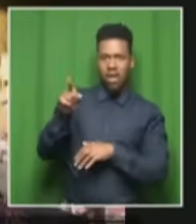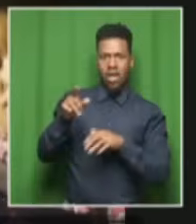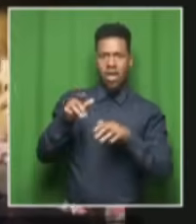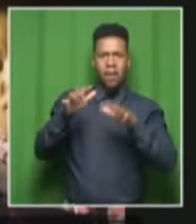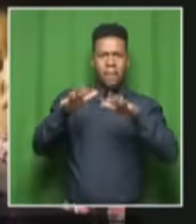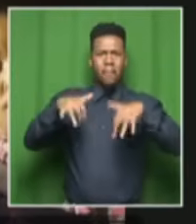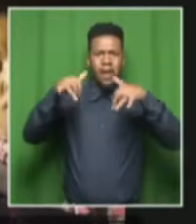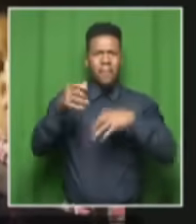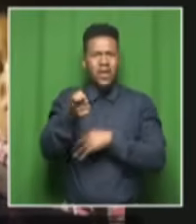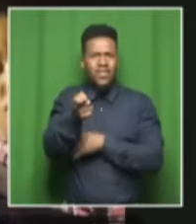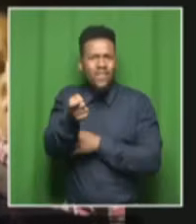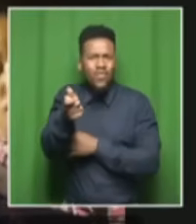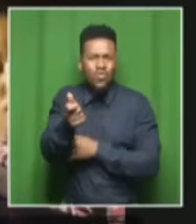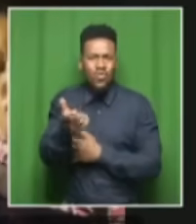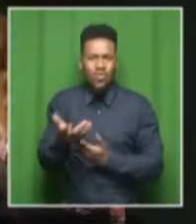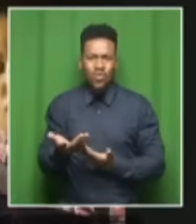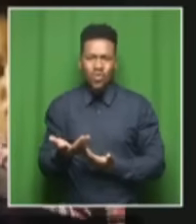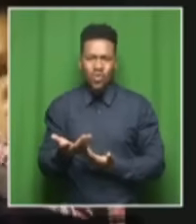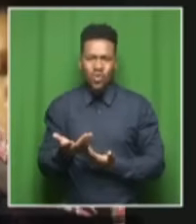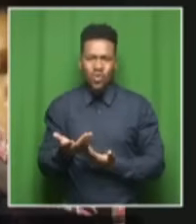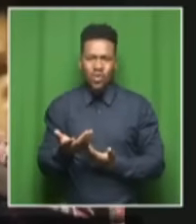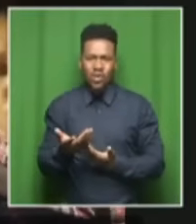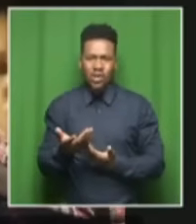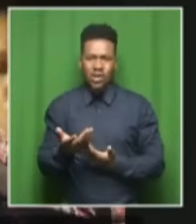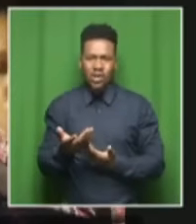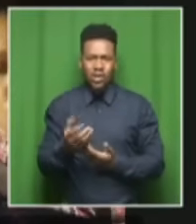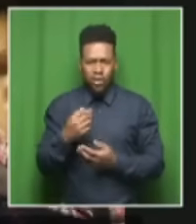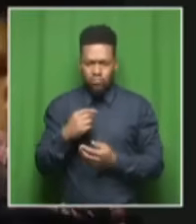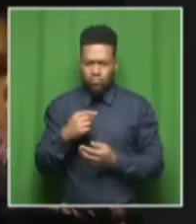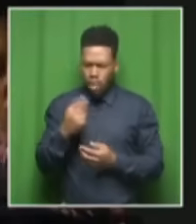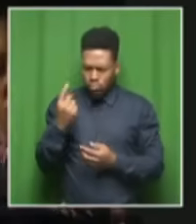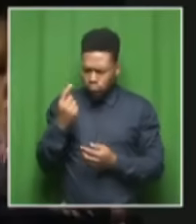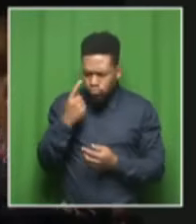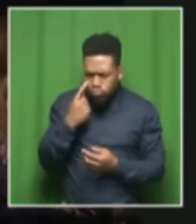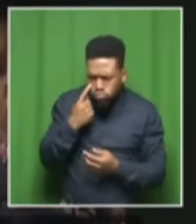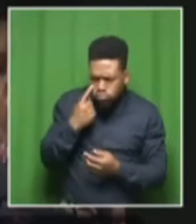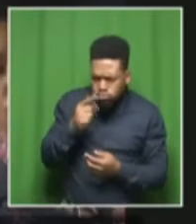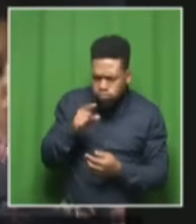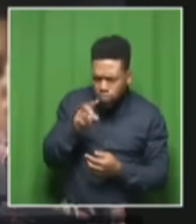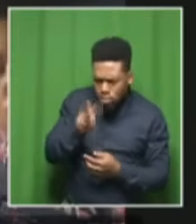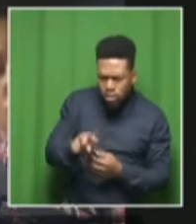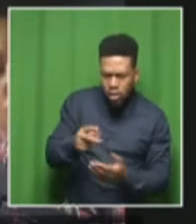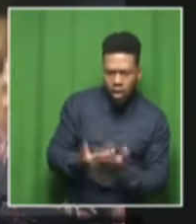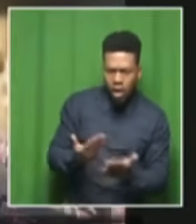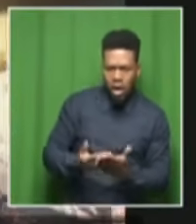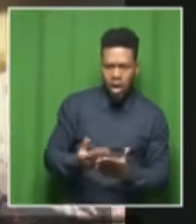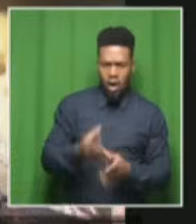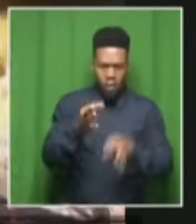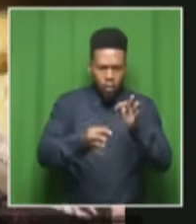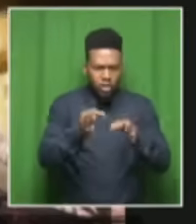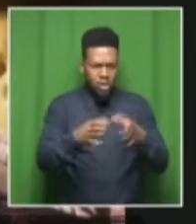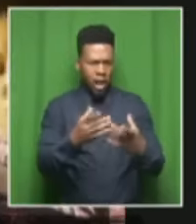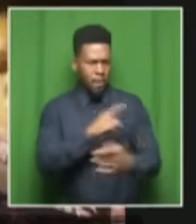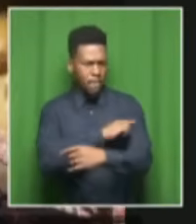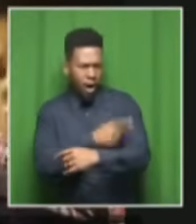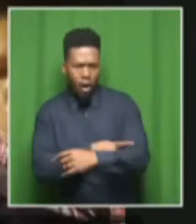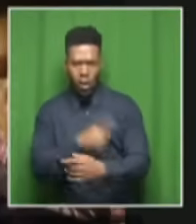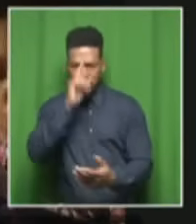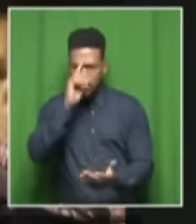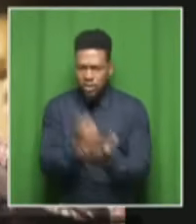day. There is, you know, a noticeable lack of young people in positions of political power and decision